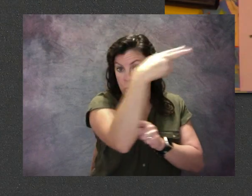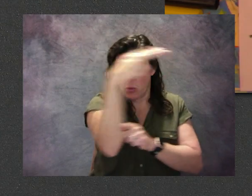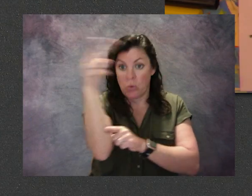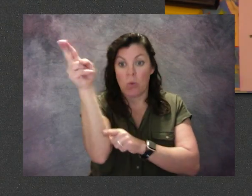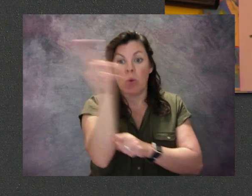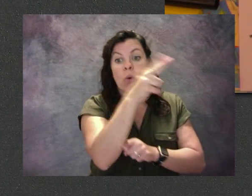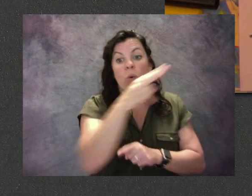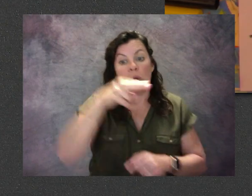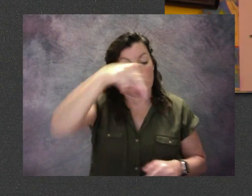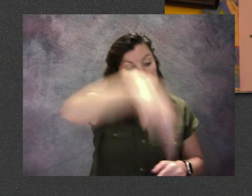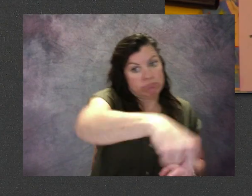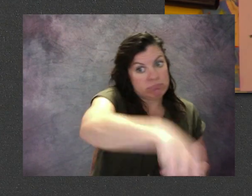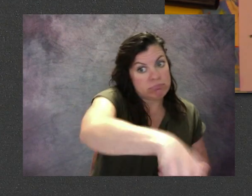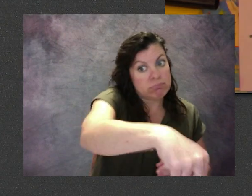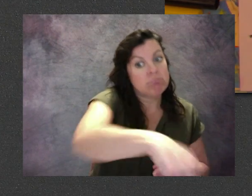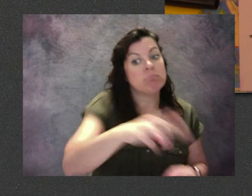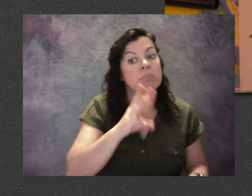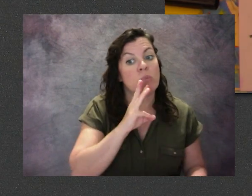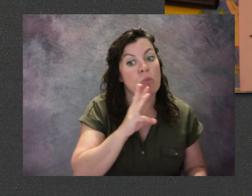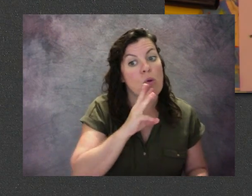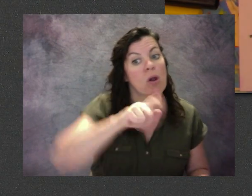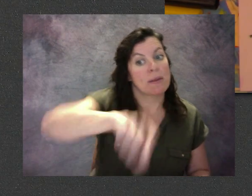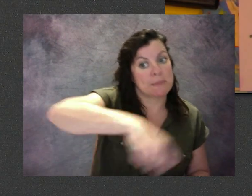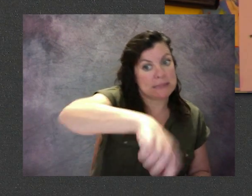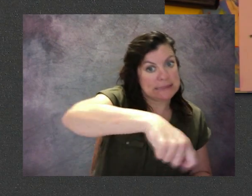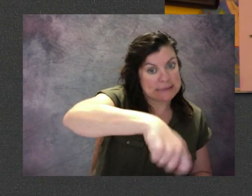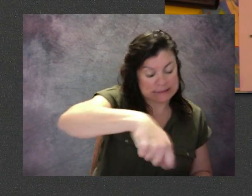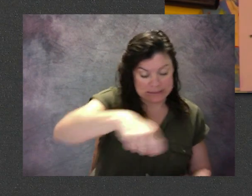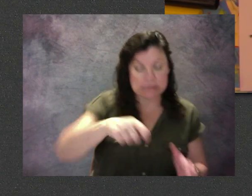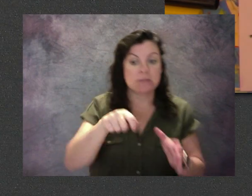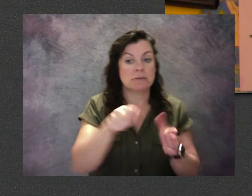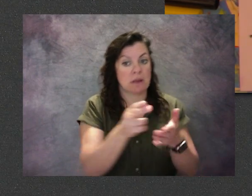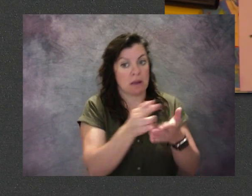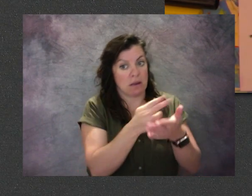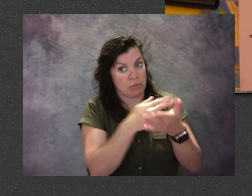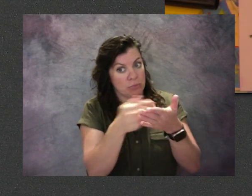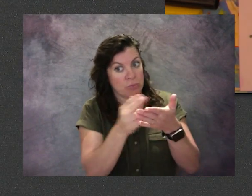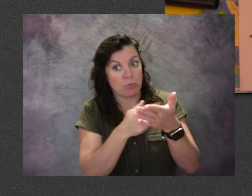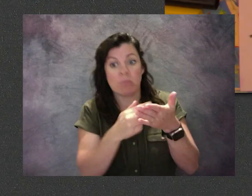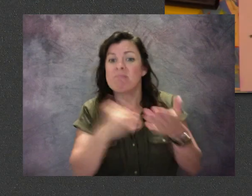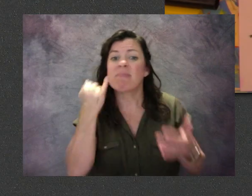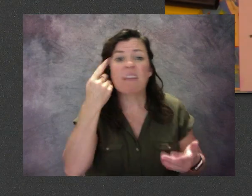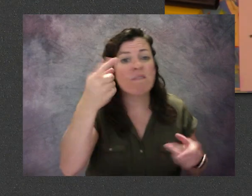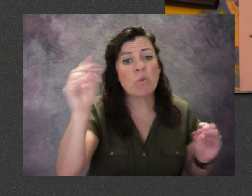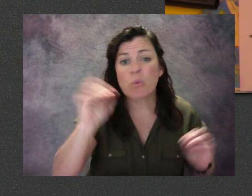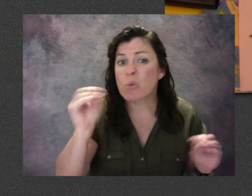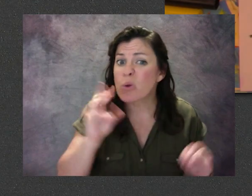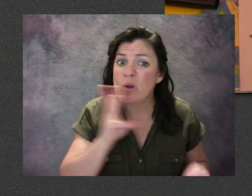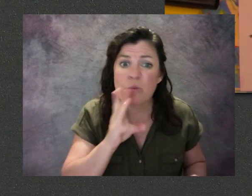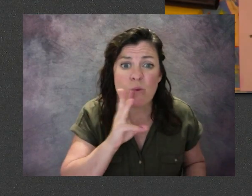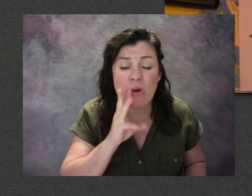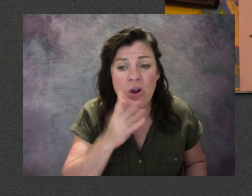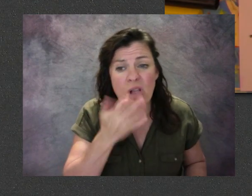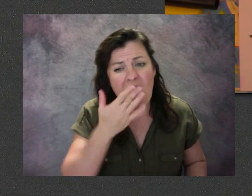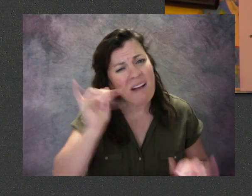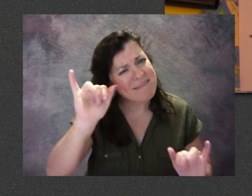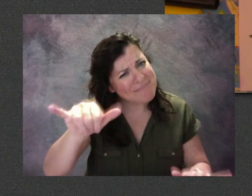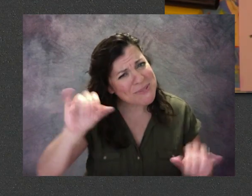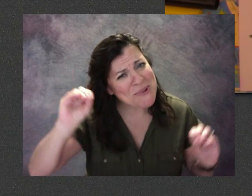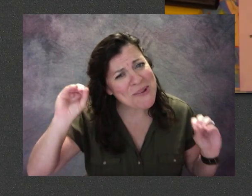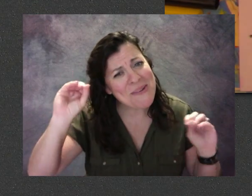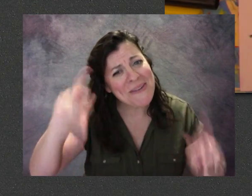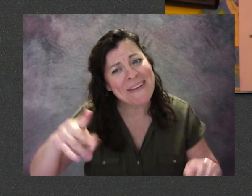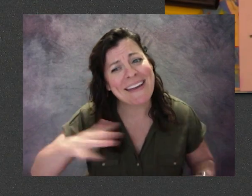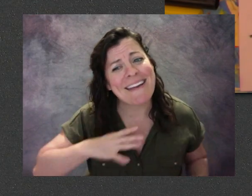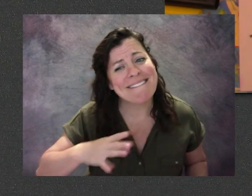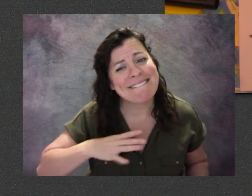watercolor pan. If you don't have watercolors, no problems. Go ahead and use your crayons or markers, or you might